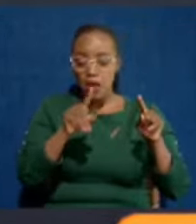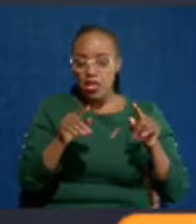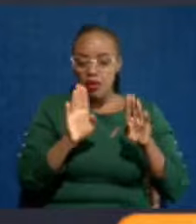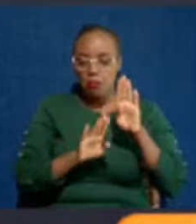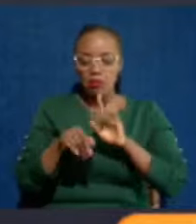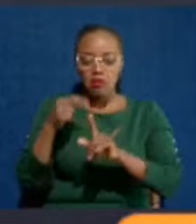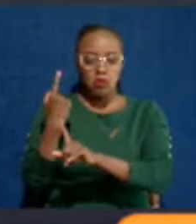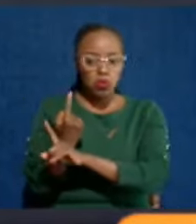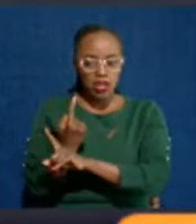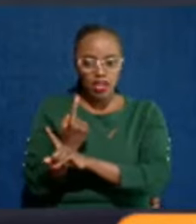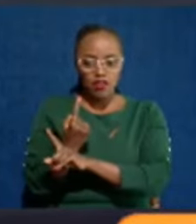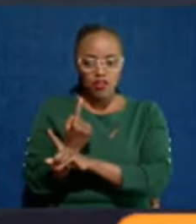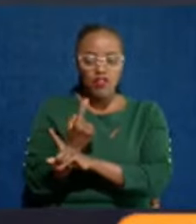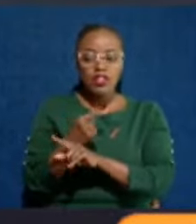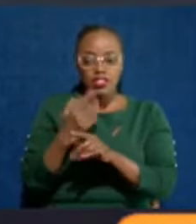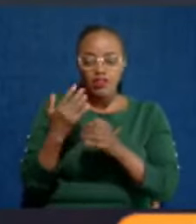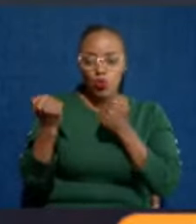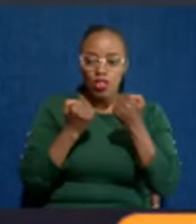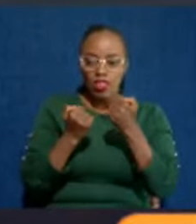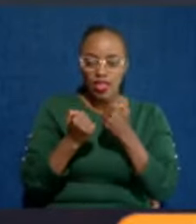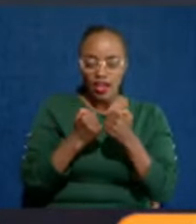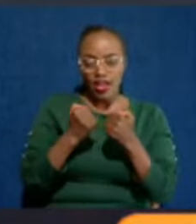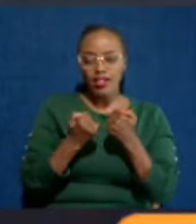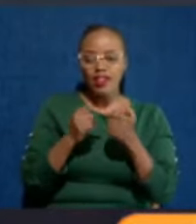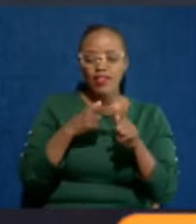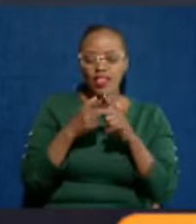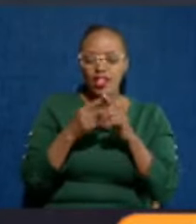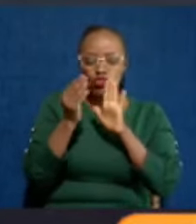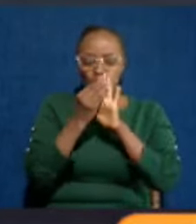in unmarked vehicles.